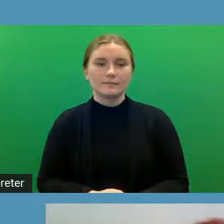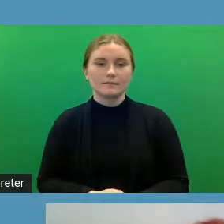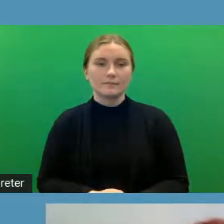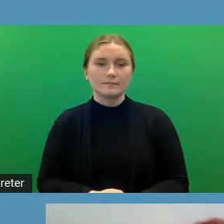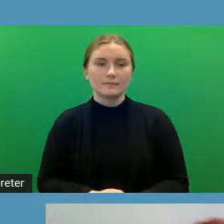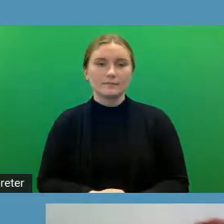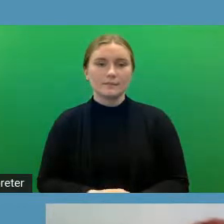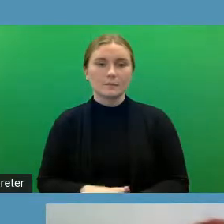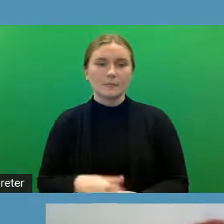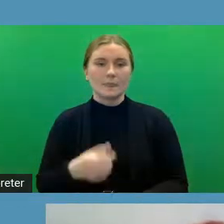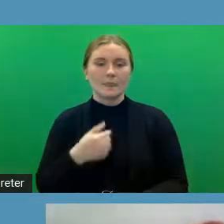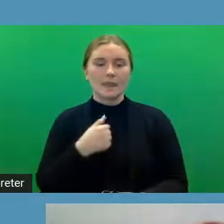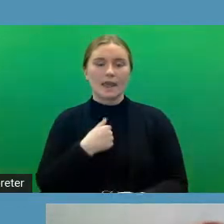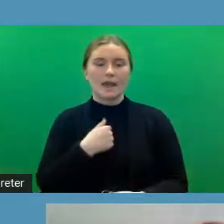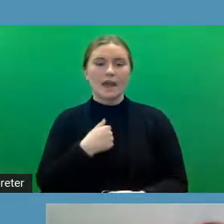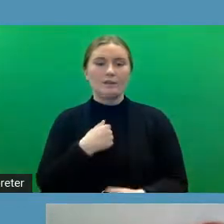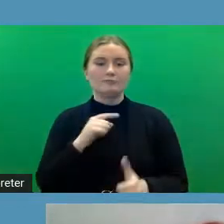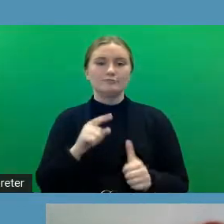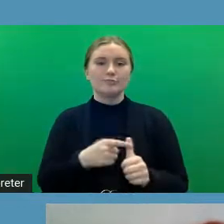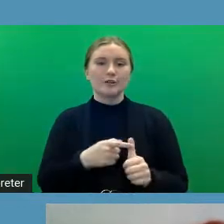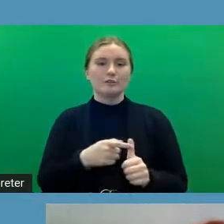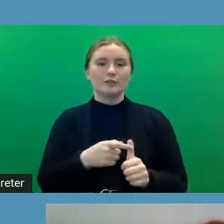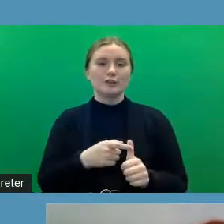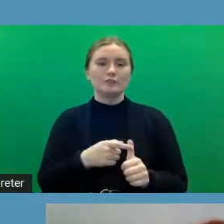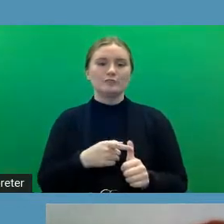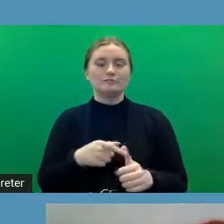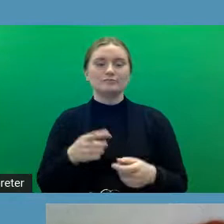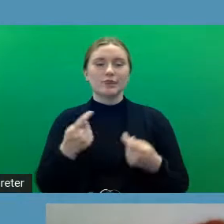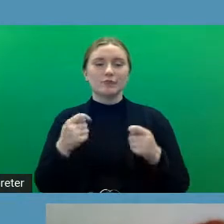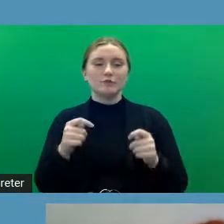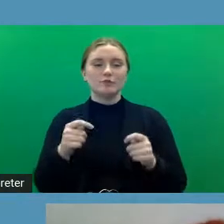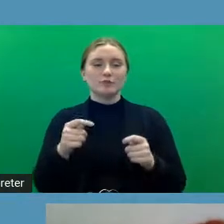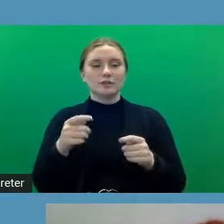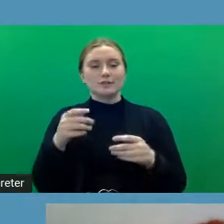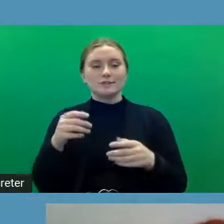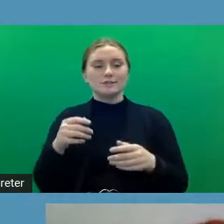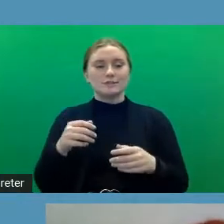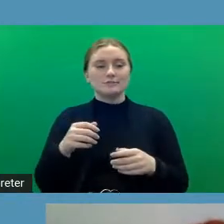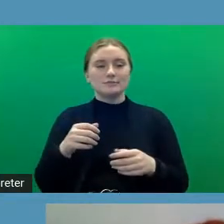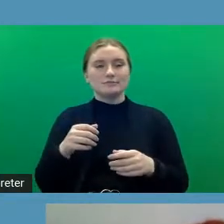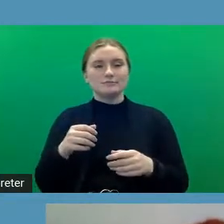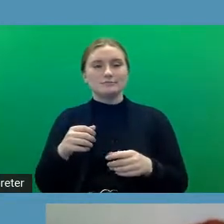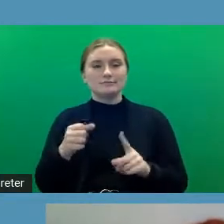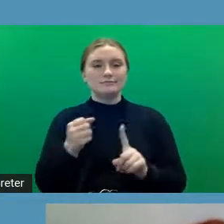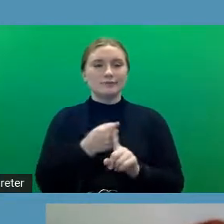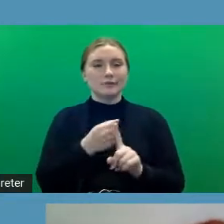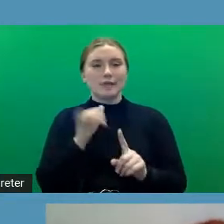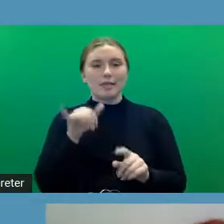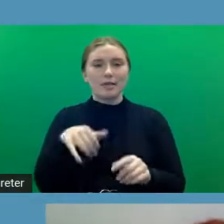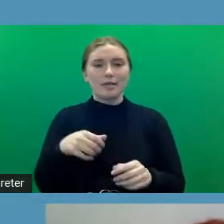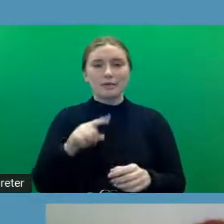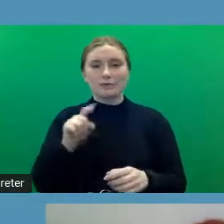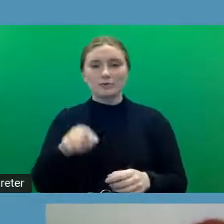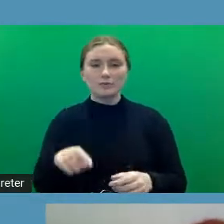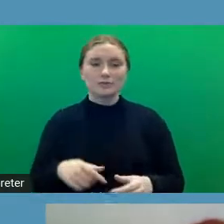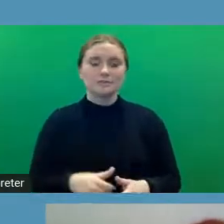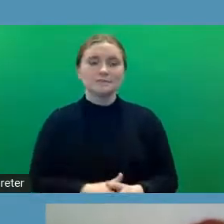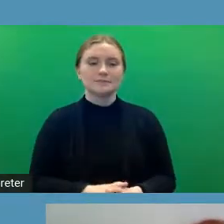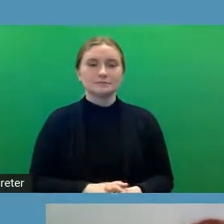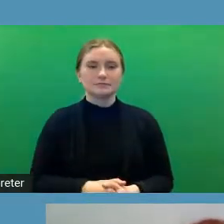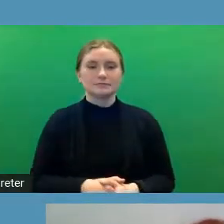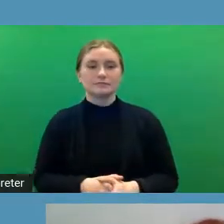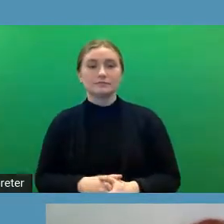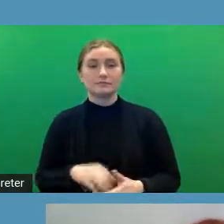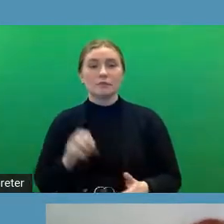I'll take a first crack at that, I suppose. This is Sina. Just an audio check to make sure you can hear me, Anna. Yes? Yep, absolutely. Awesome. Beautiful, thank you.